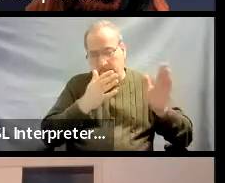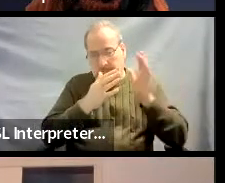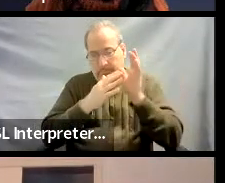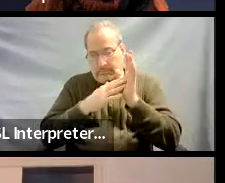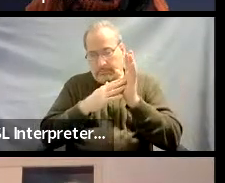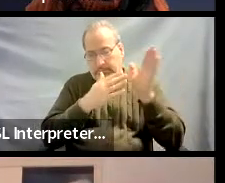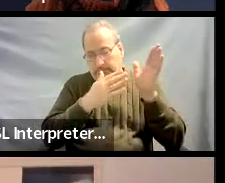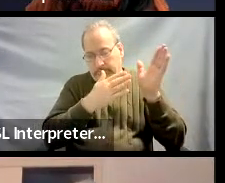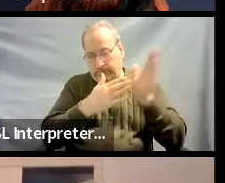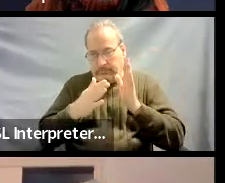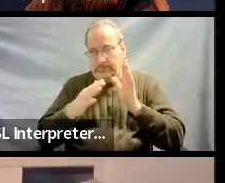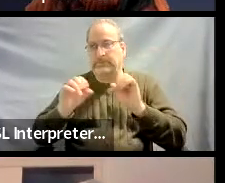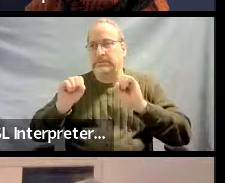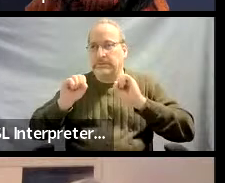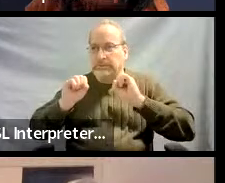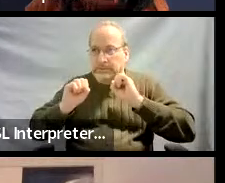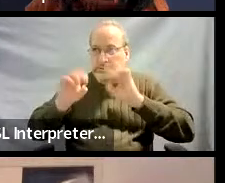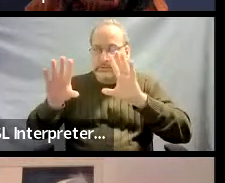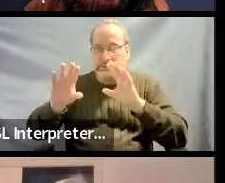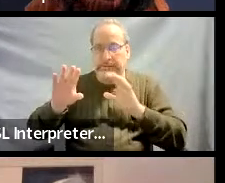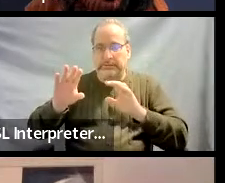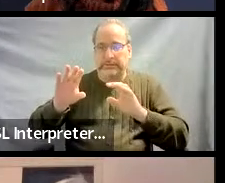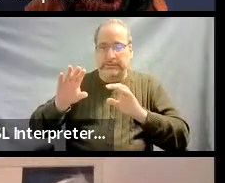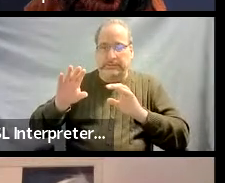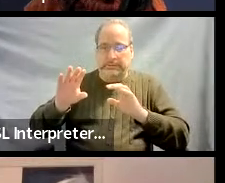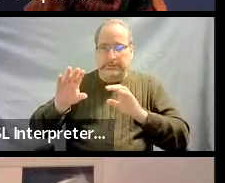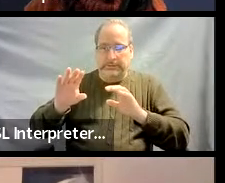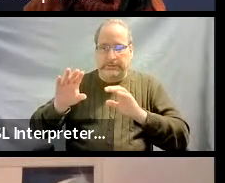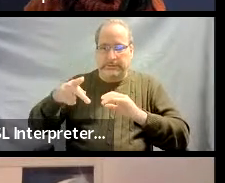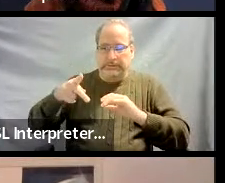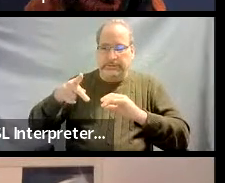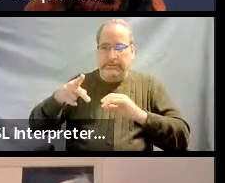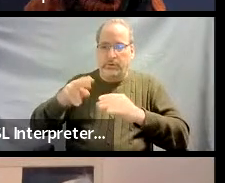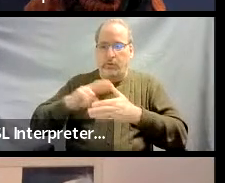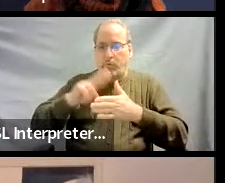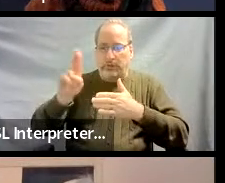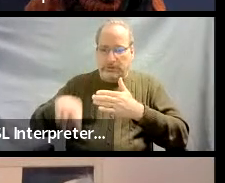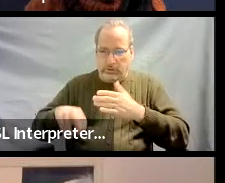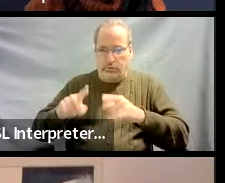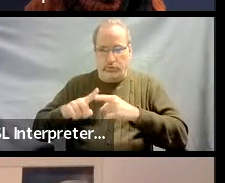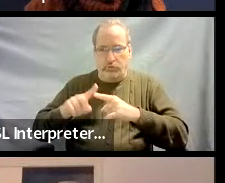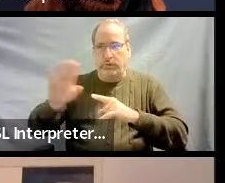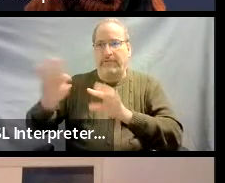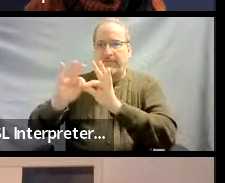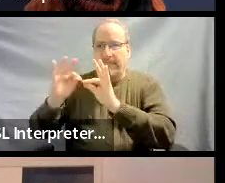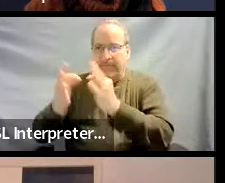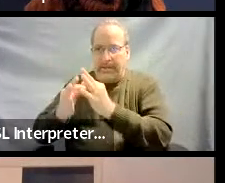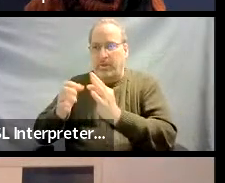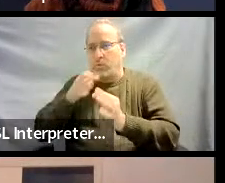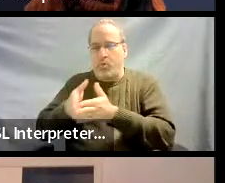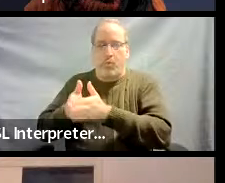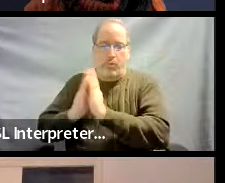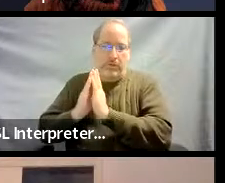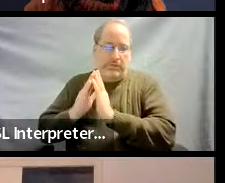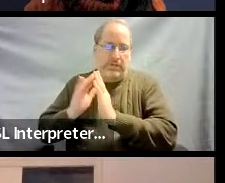and send packets with the children's individual biomonitoring results to the families who have requested